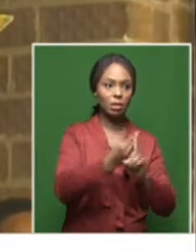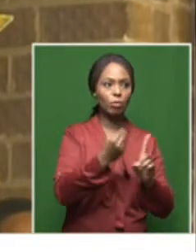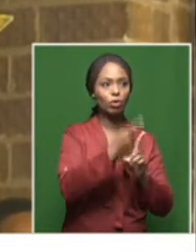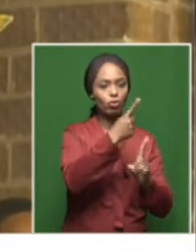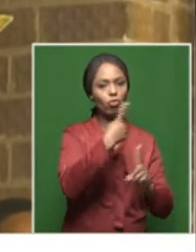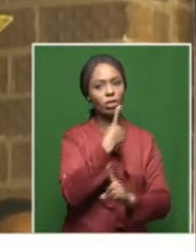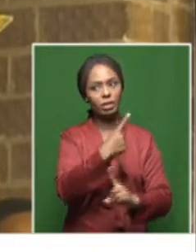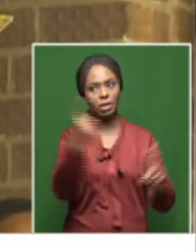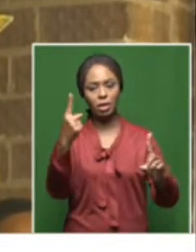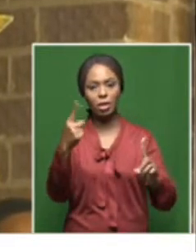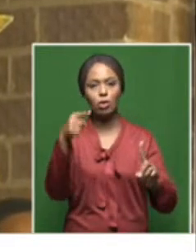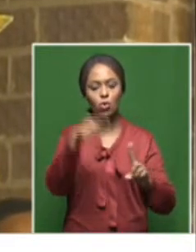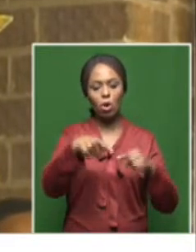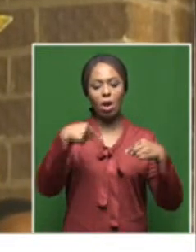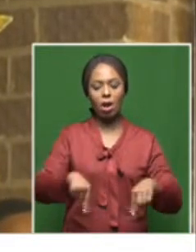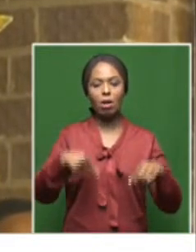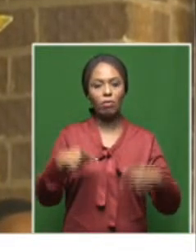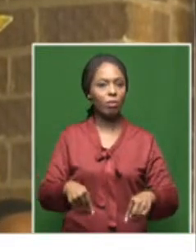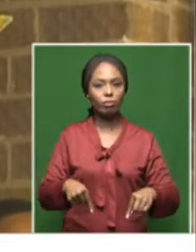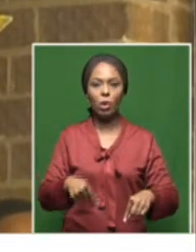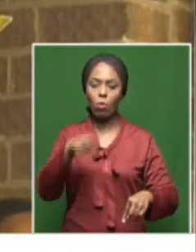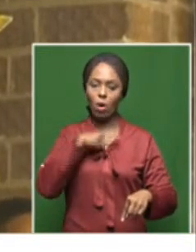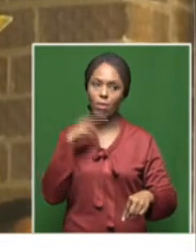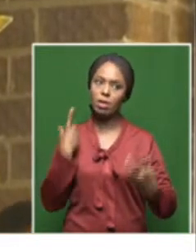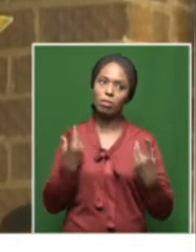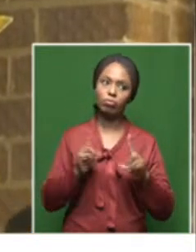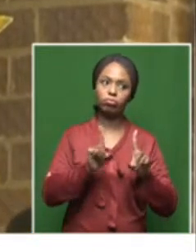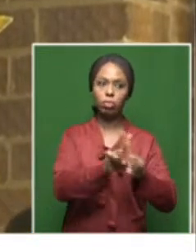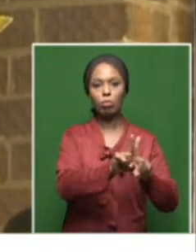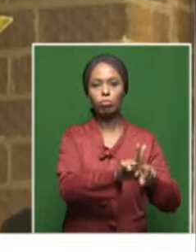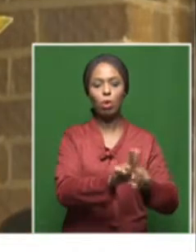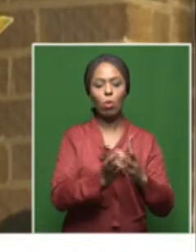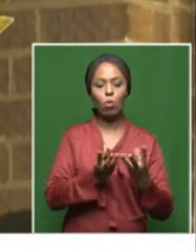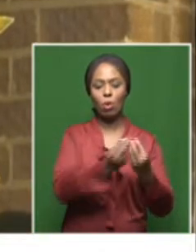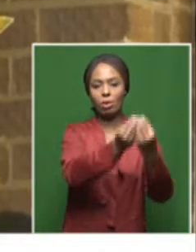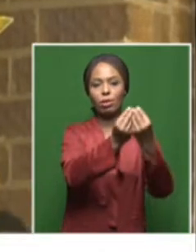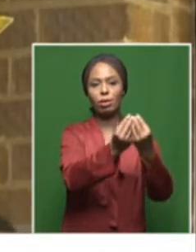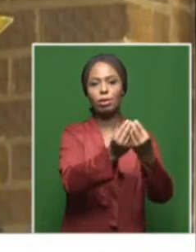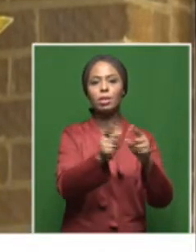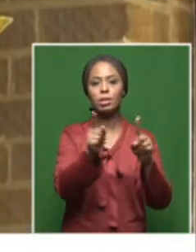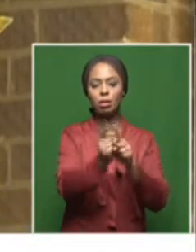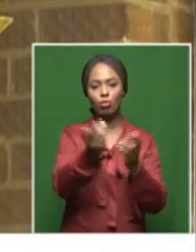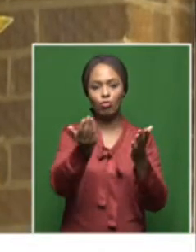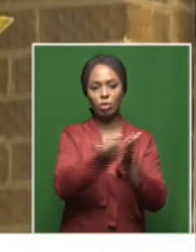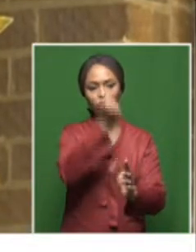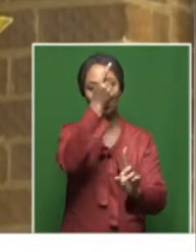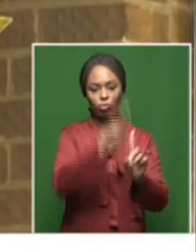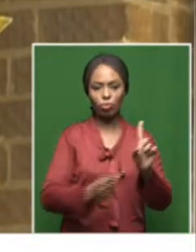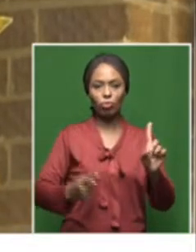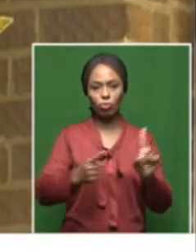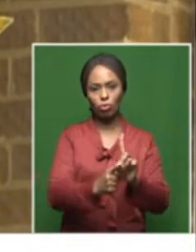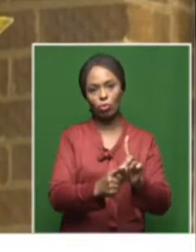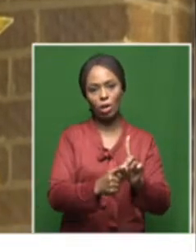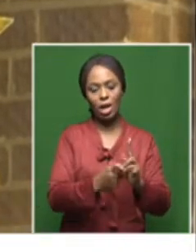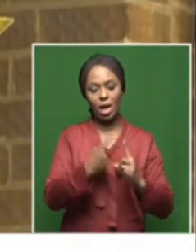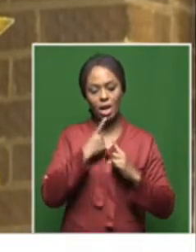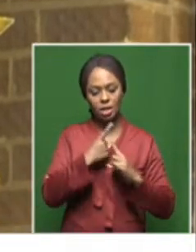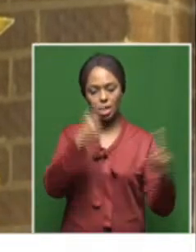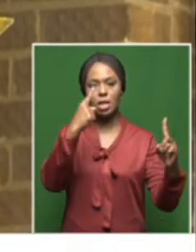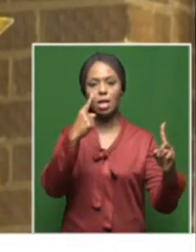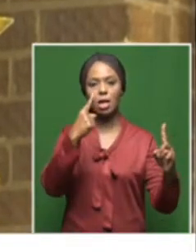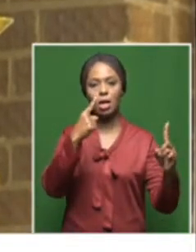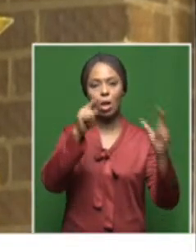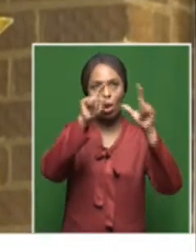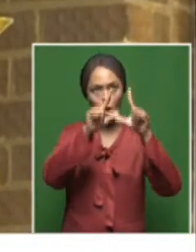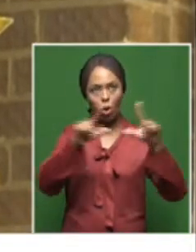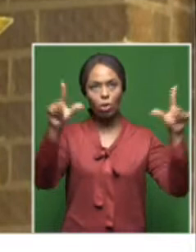for I am with you and will rescue you," declares the Lord. The word of the